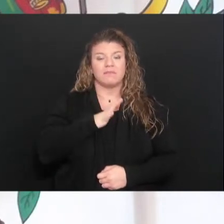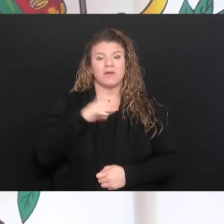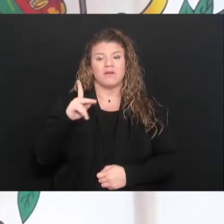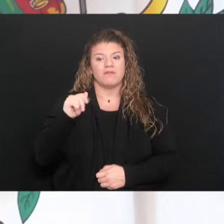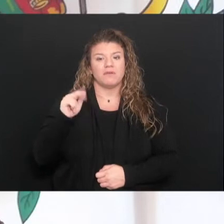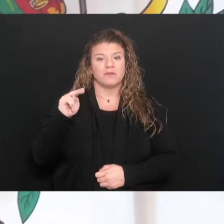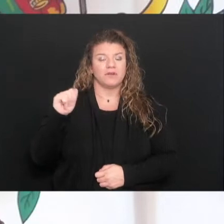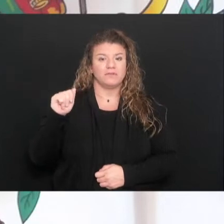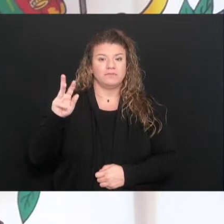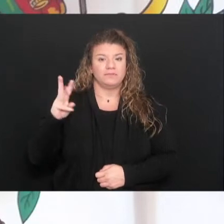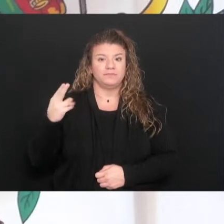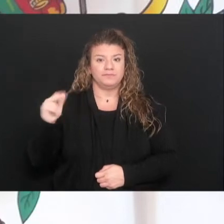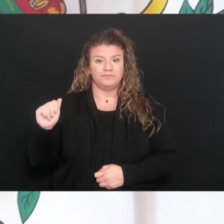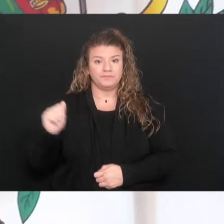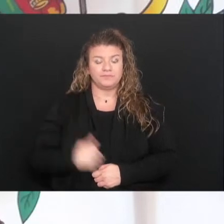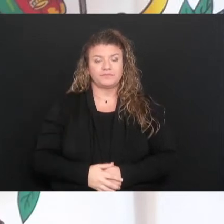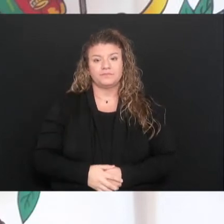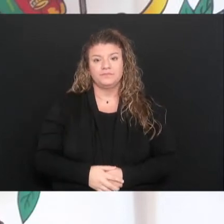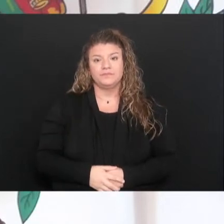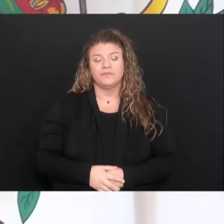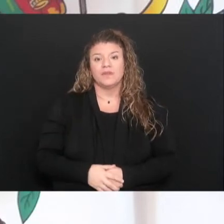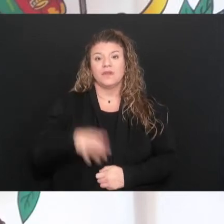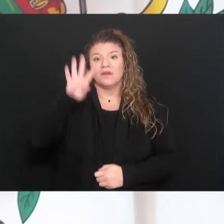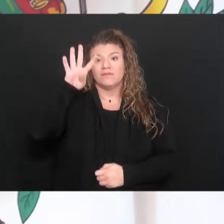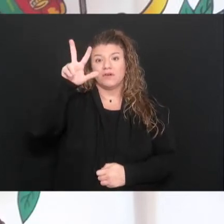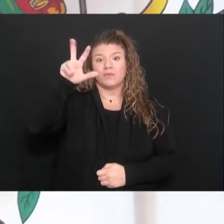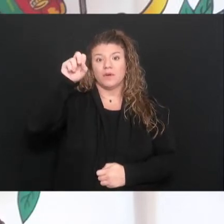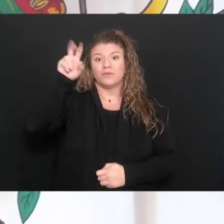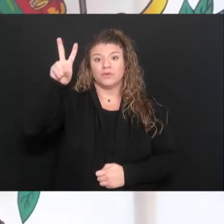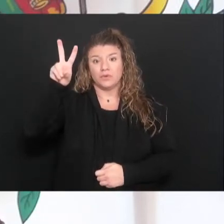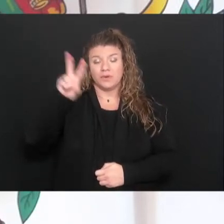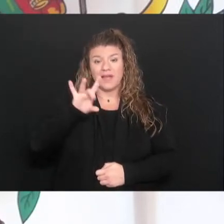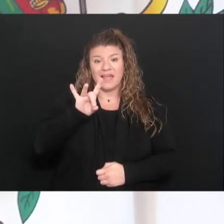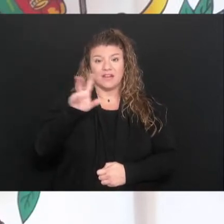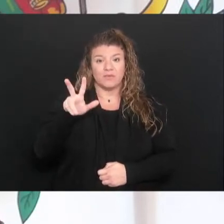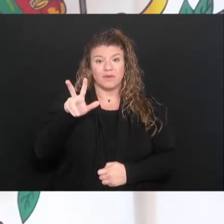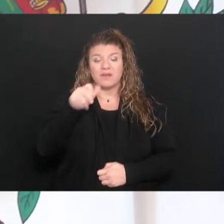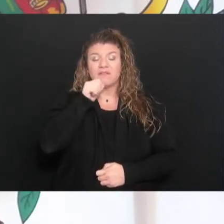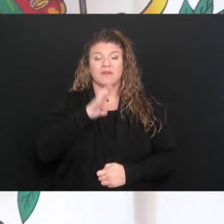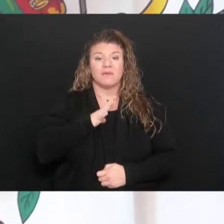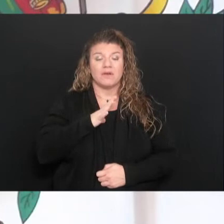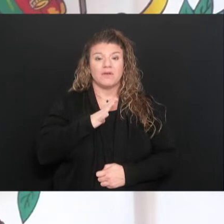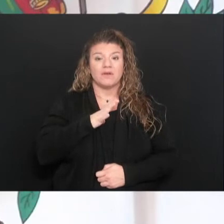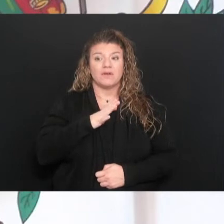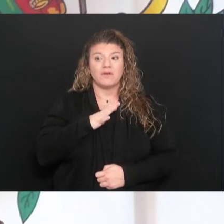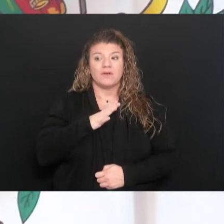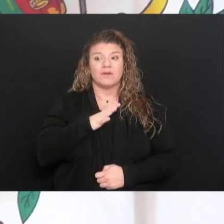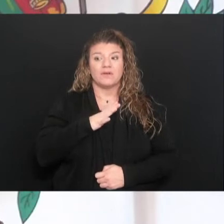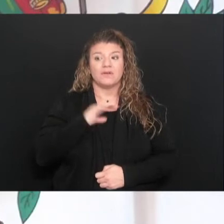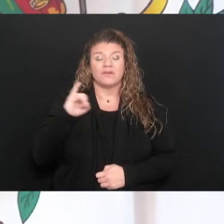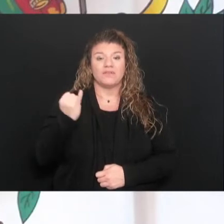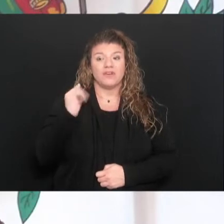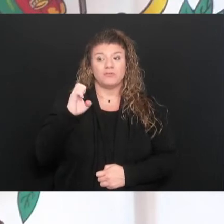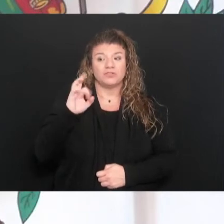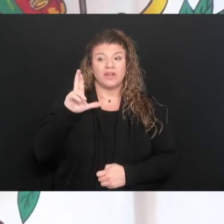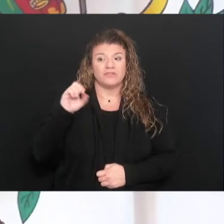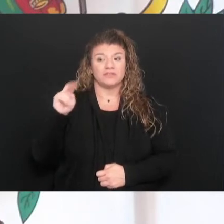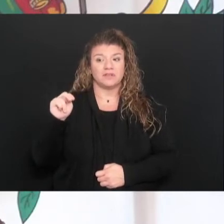Kanawha County. The 4,302nd death is an 83-year-old female from Jefferson